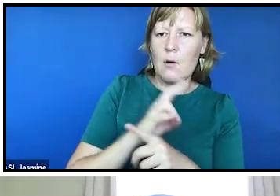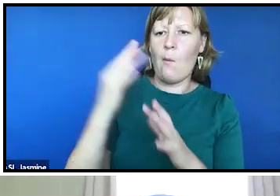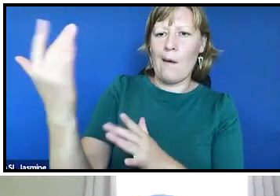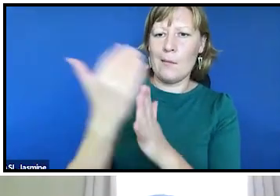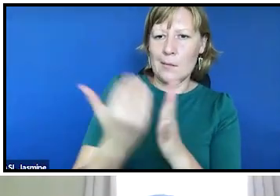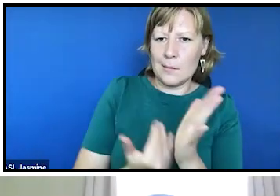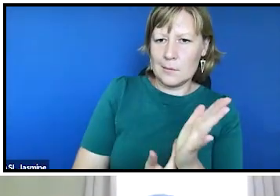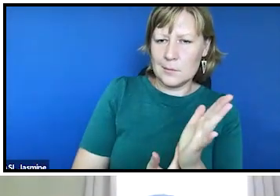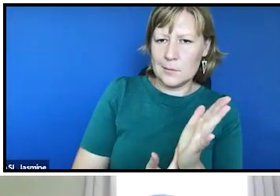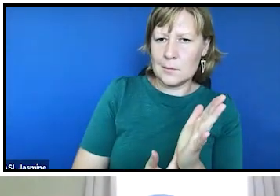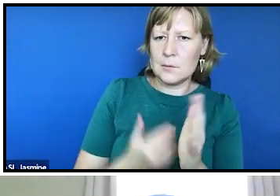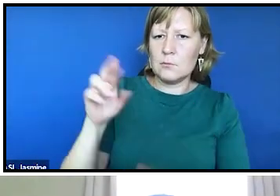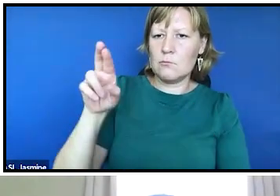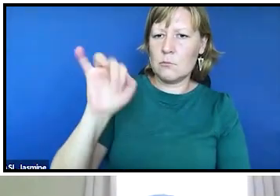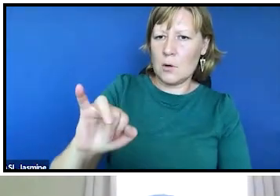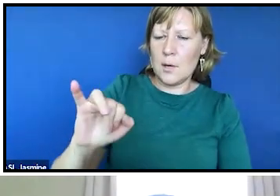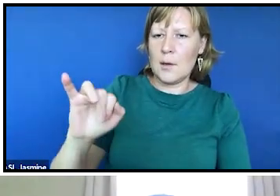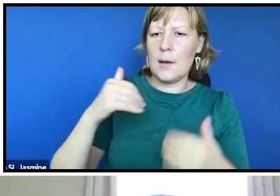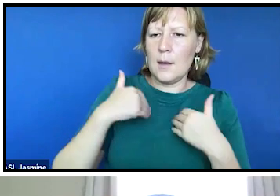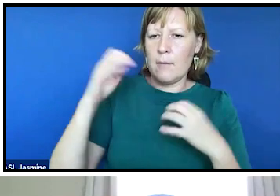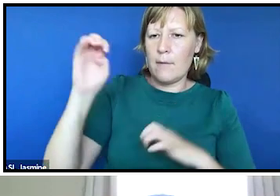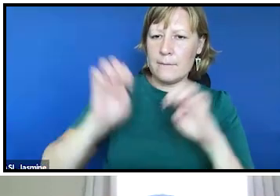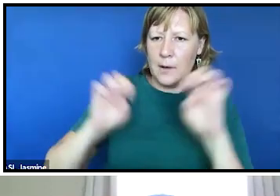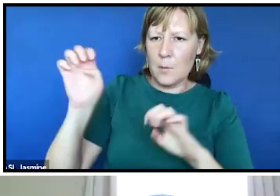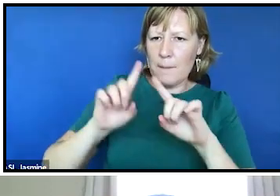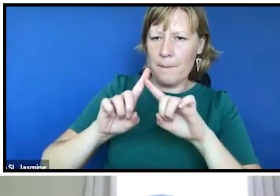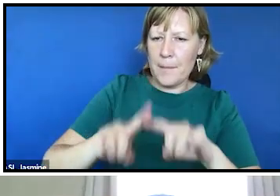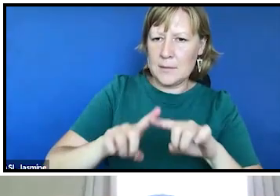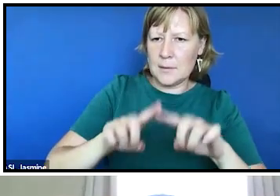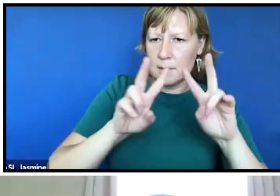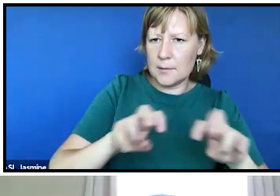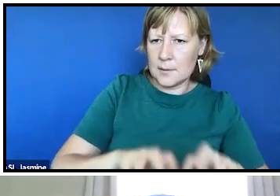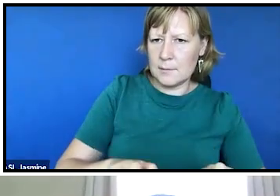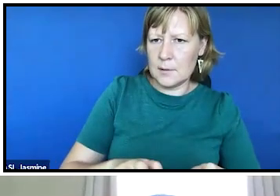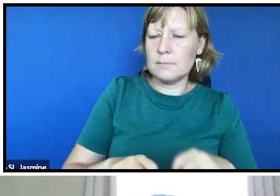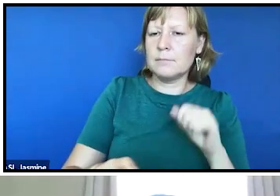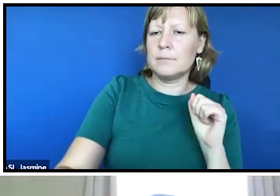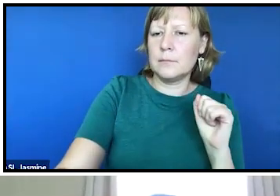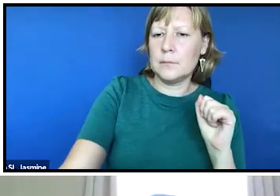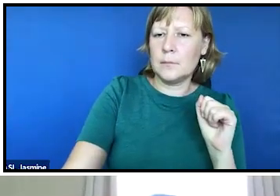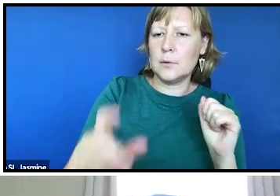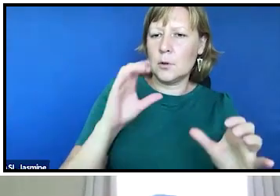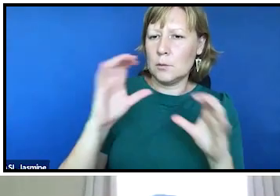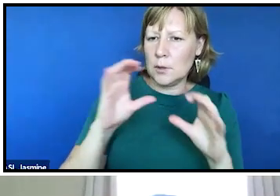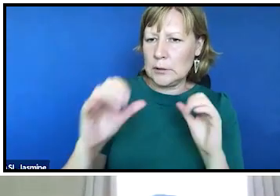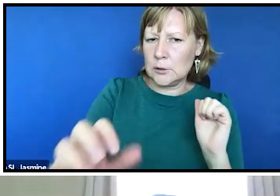Rhode Island for evaluations and guidance based on assessment for augmentative communication?